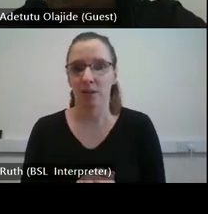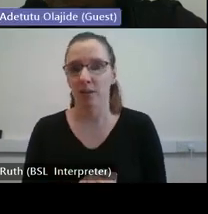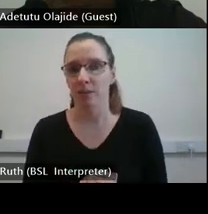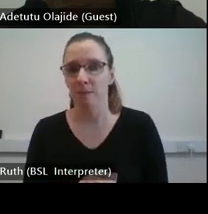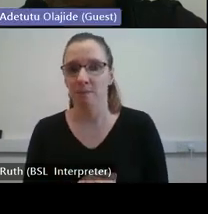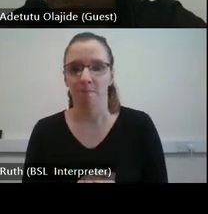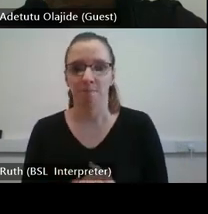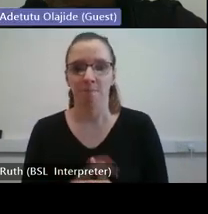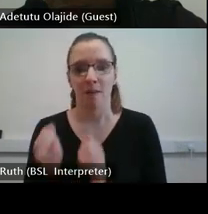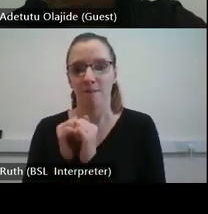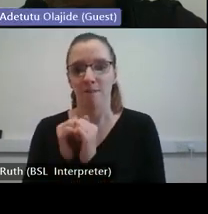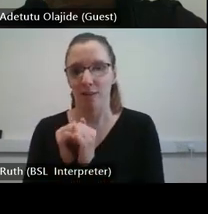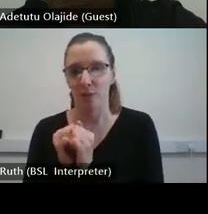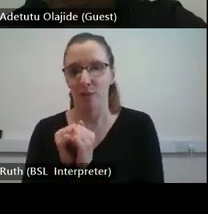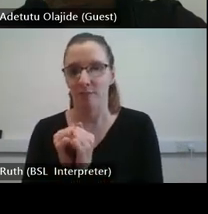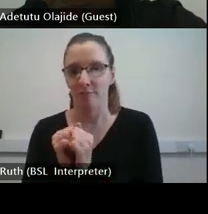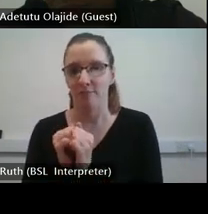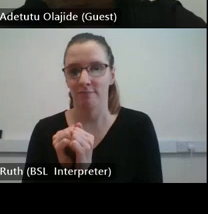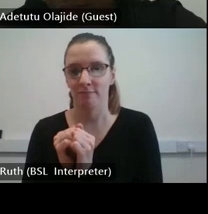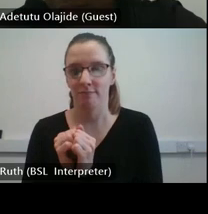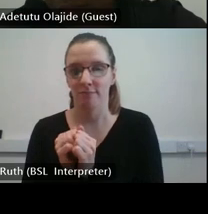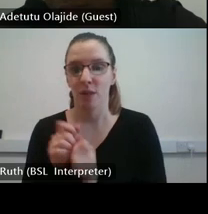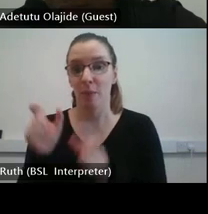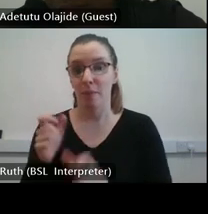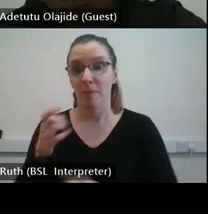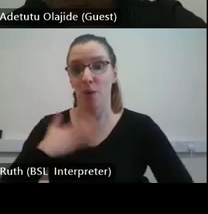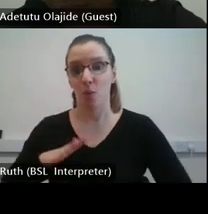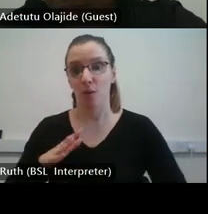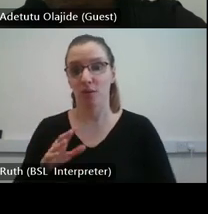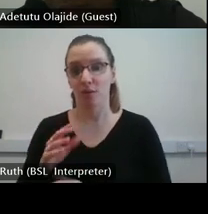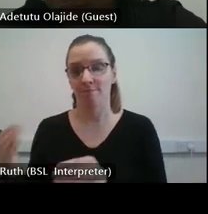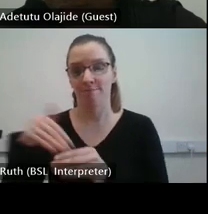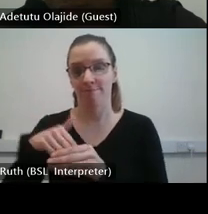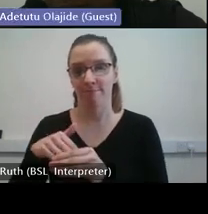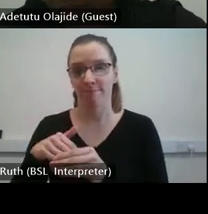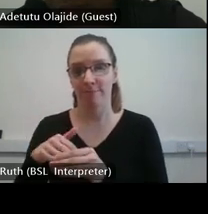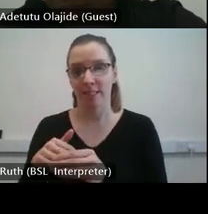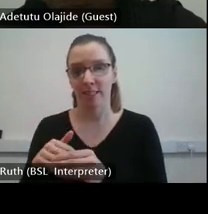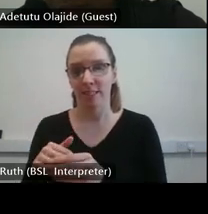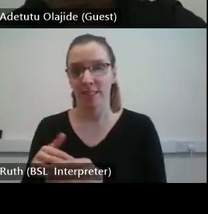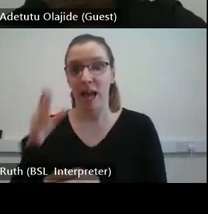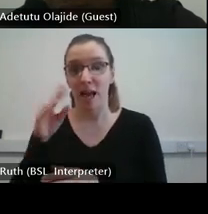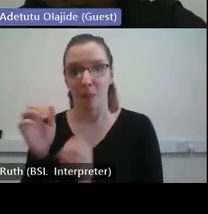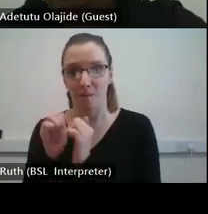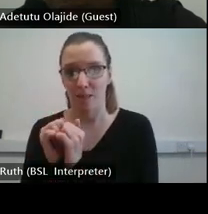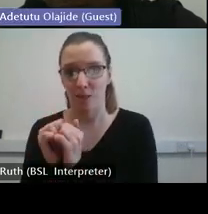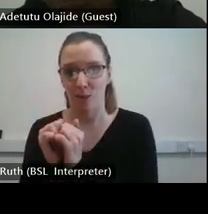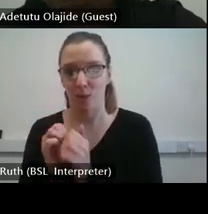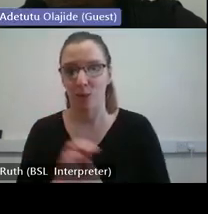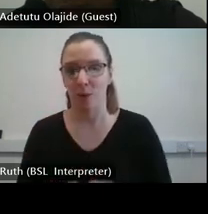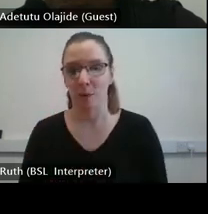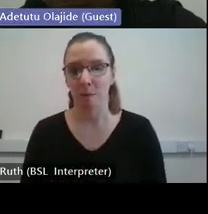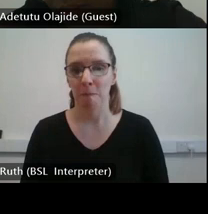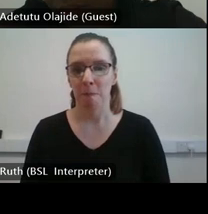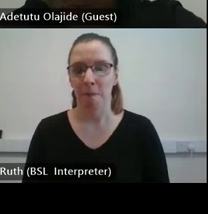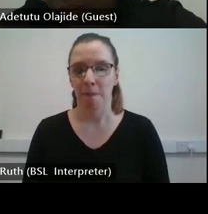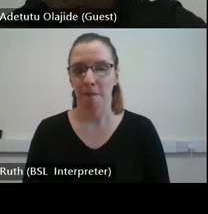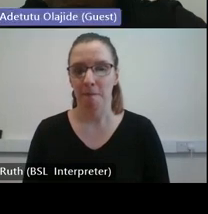putting value on the people who want to come, and kind of like thinking